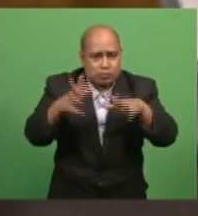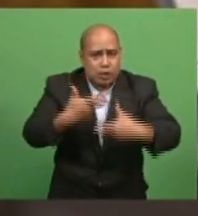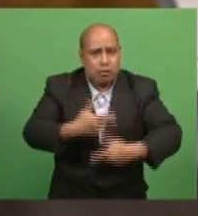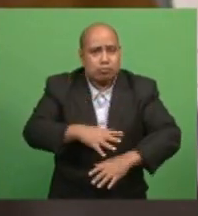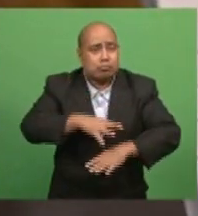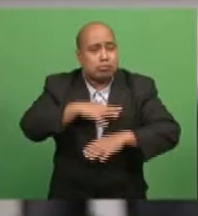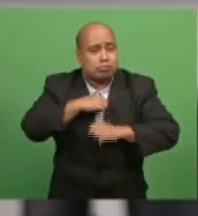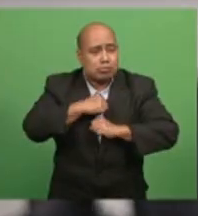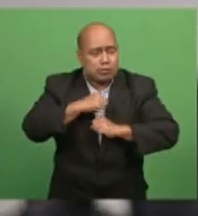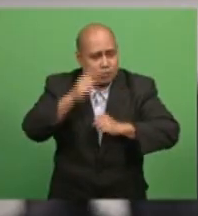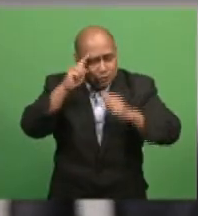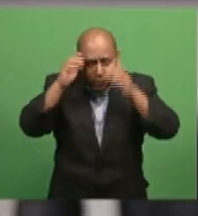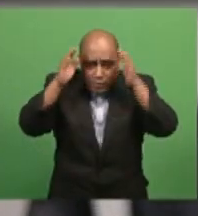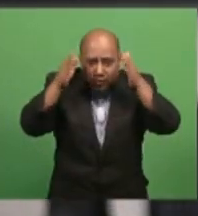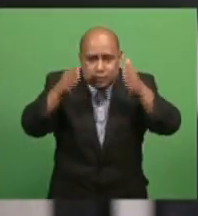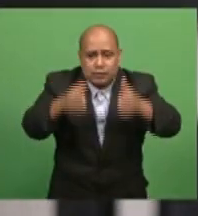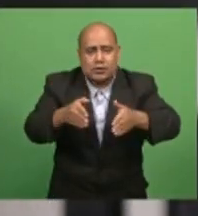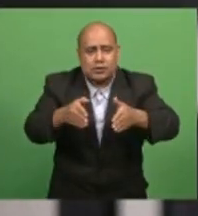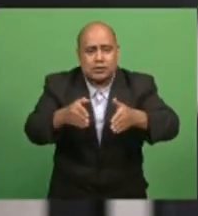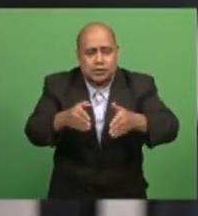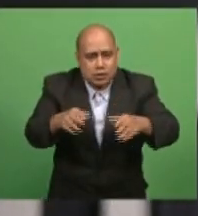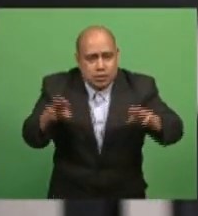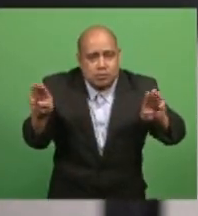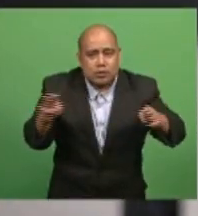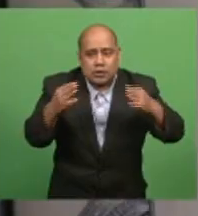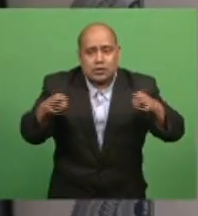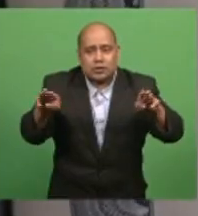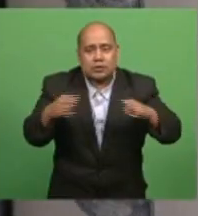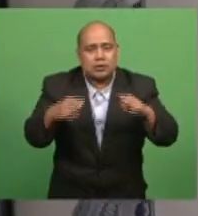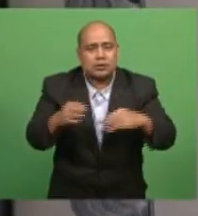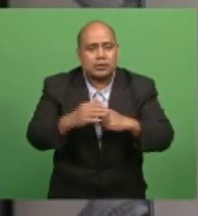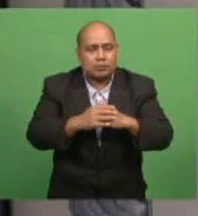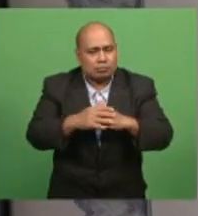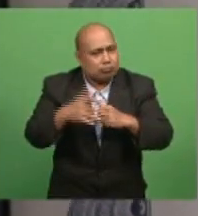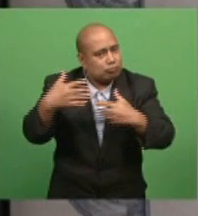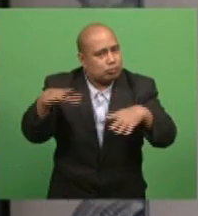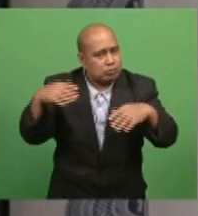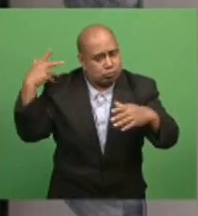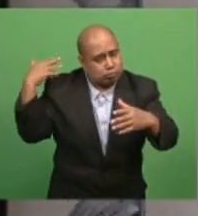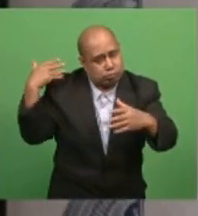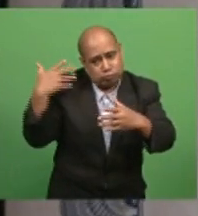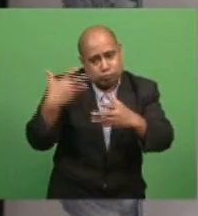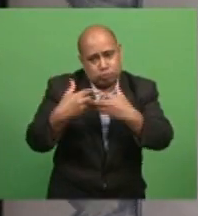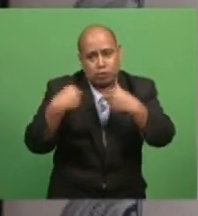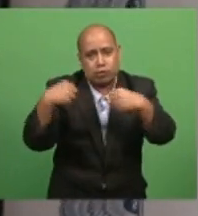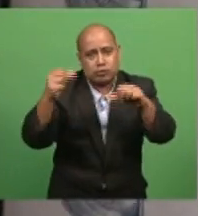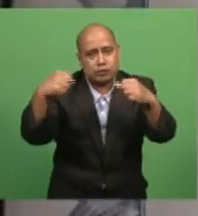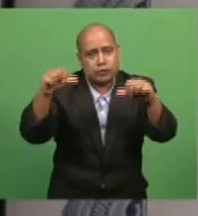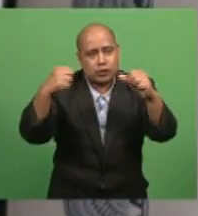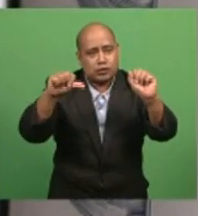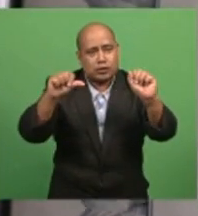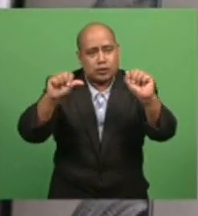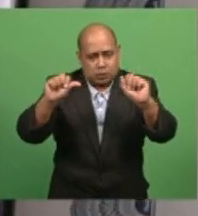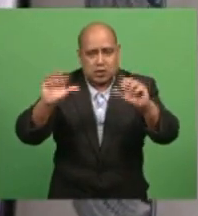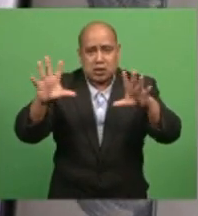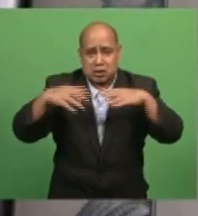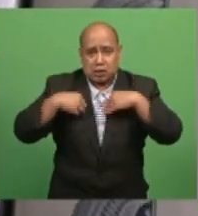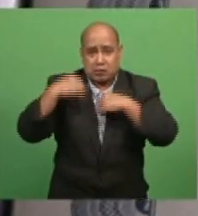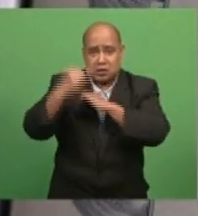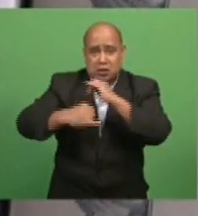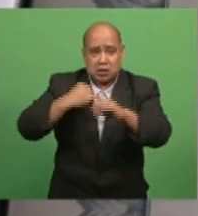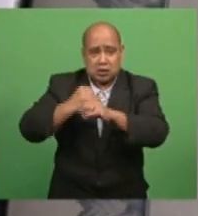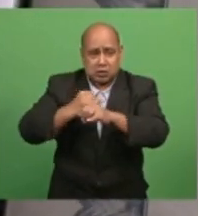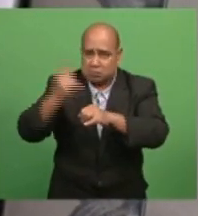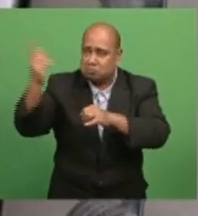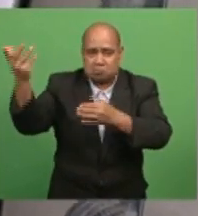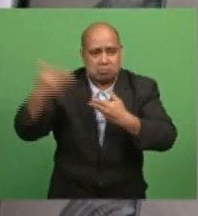music. Vuatelevu has had many achievements in his career. He received international recognition in